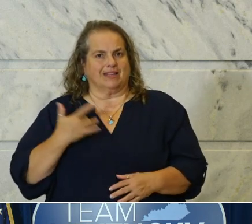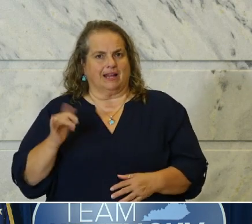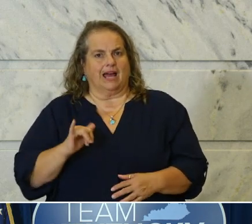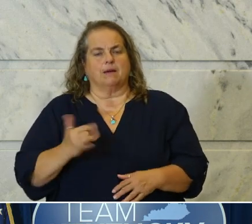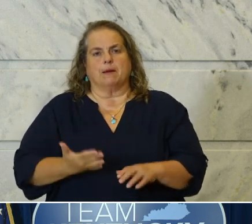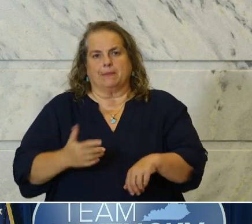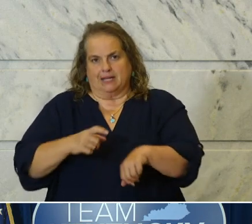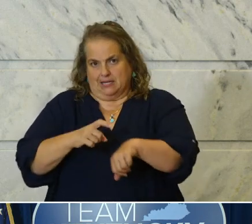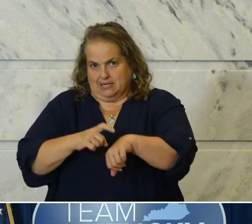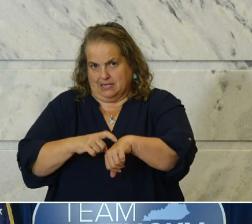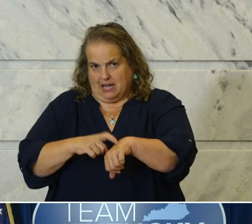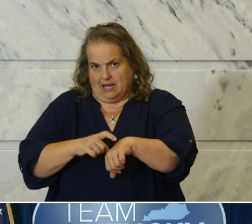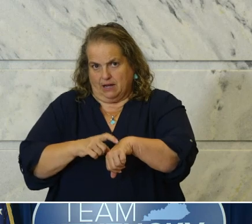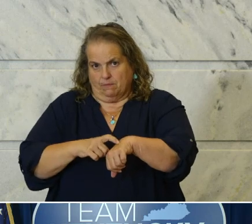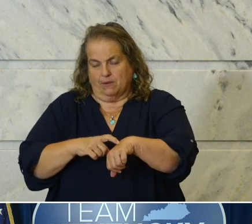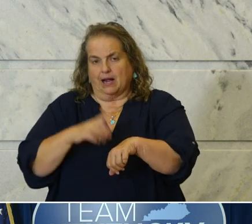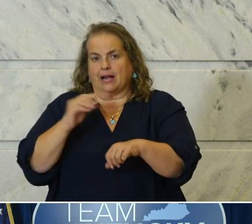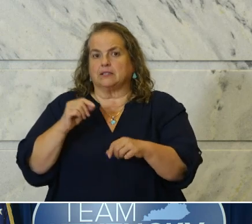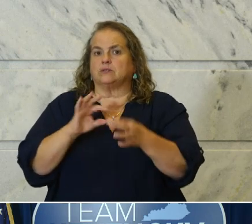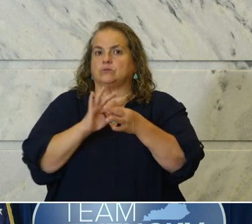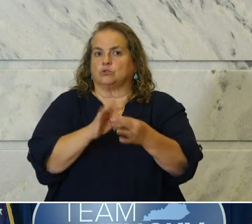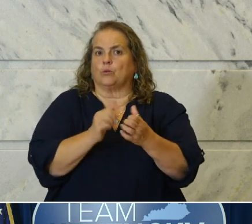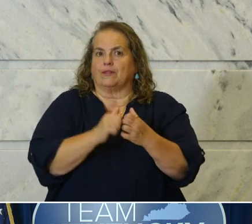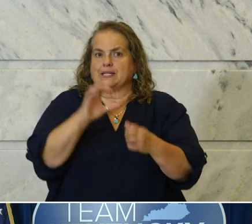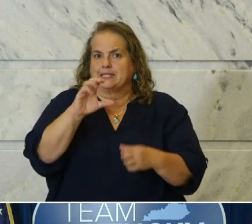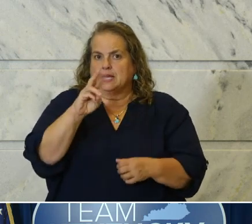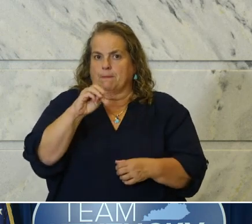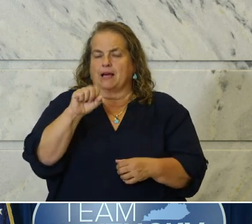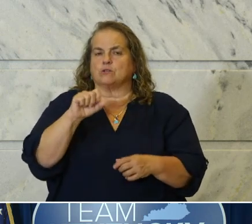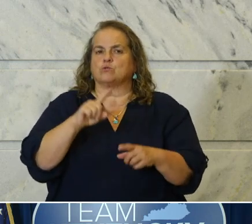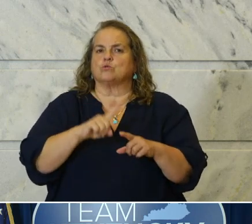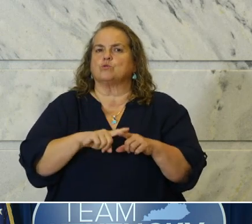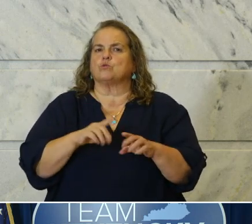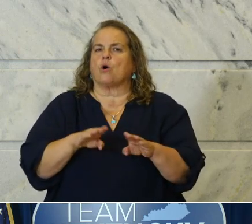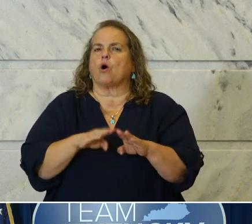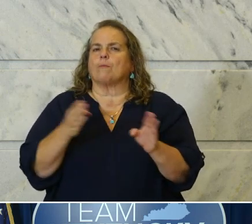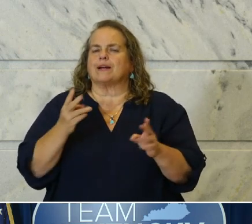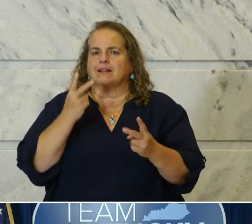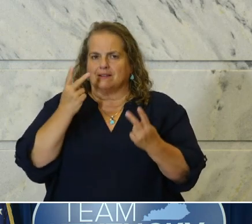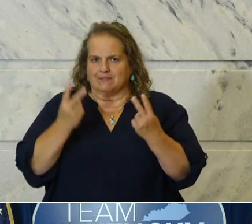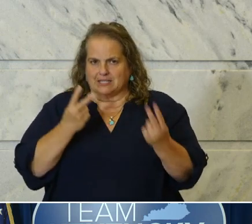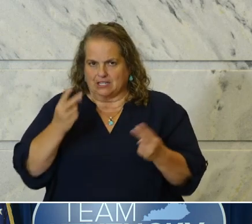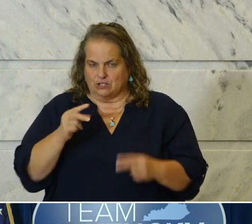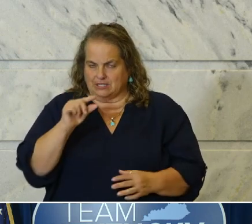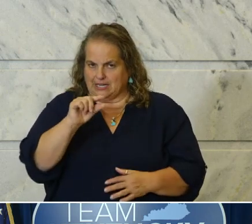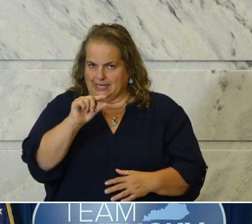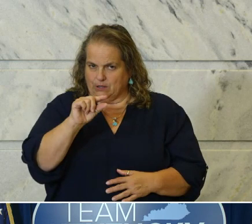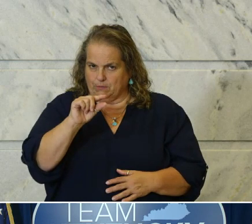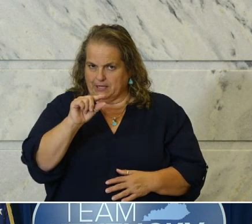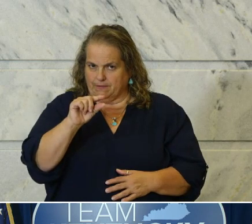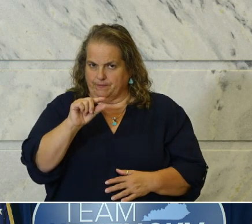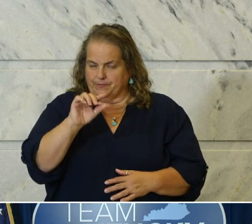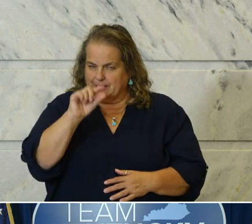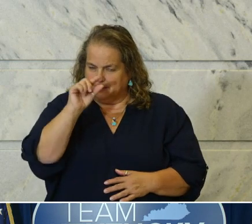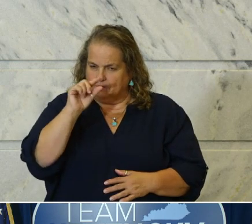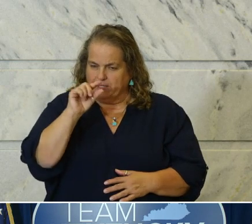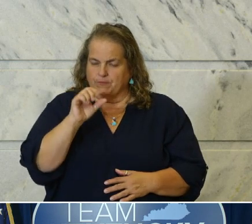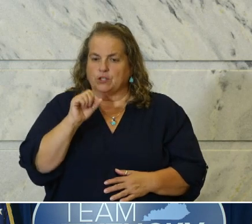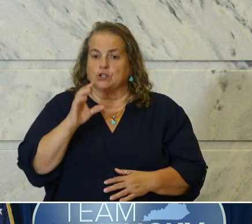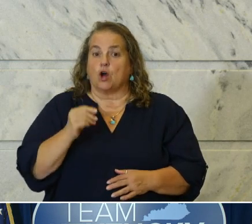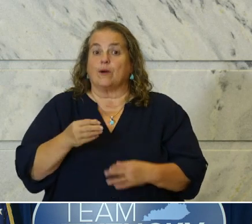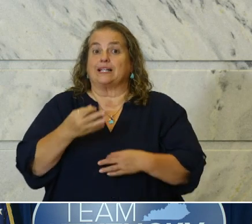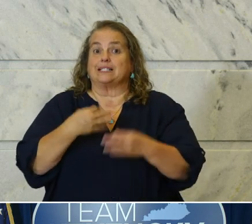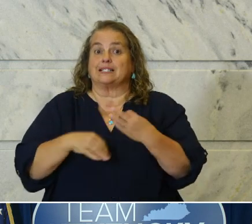time, and in accordance with CMS, to loosen up just a little bit on the visitation standards. So instead